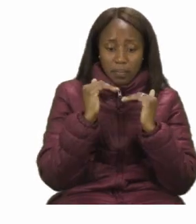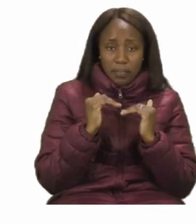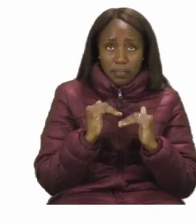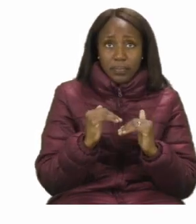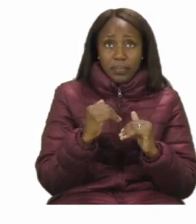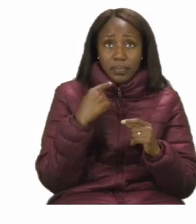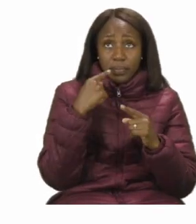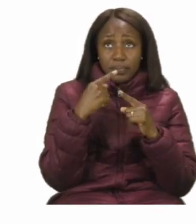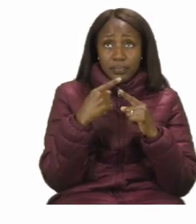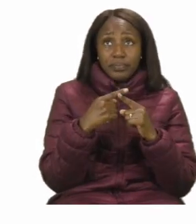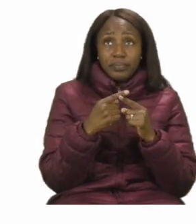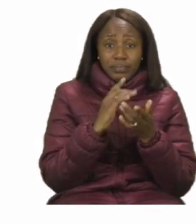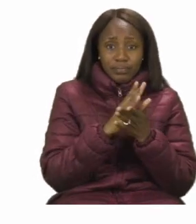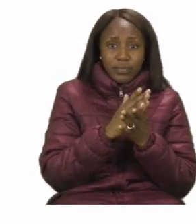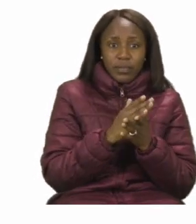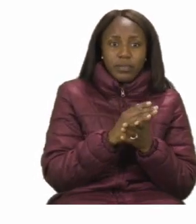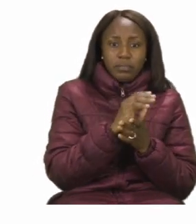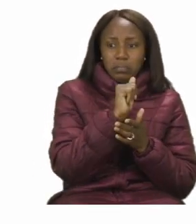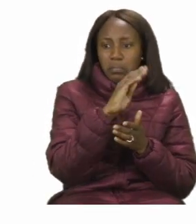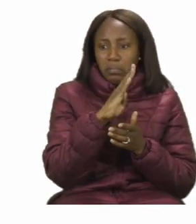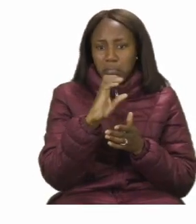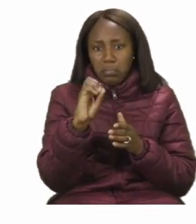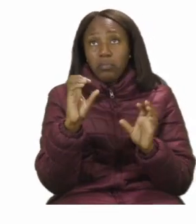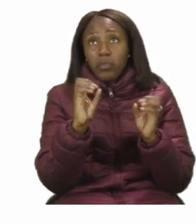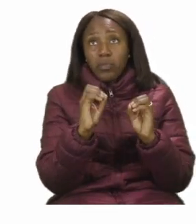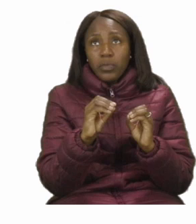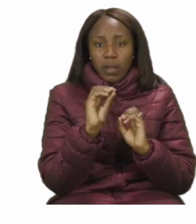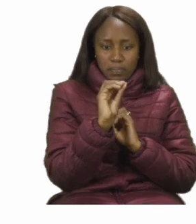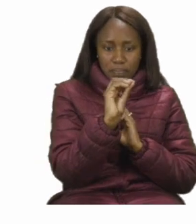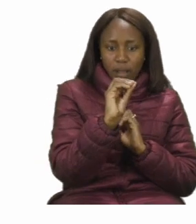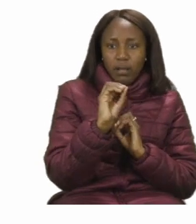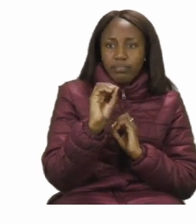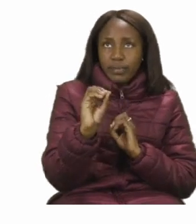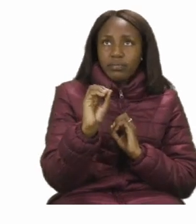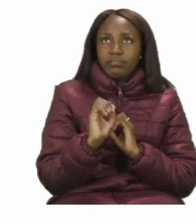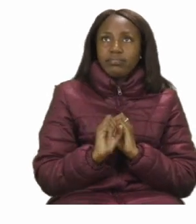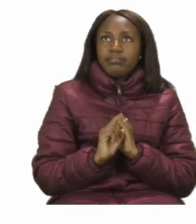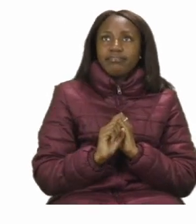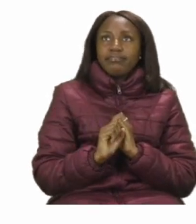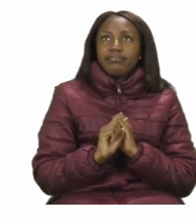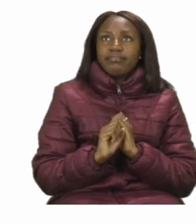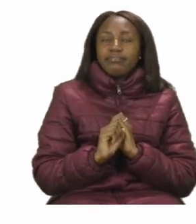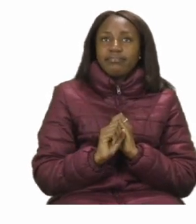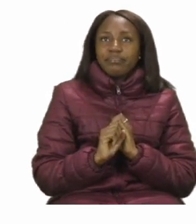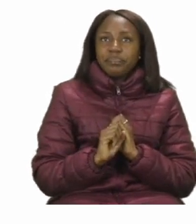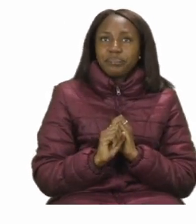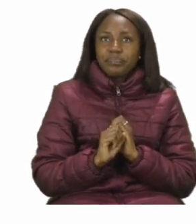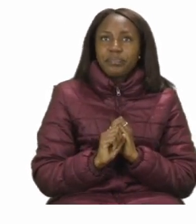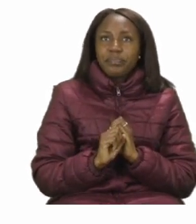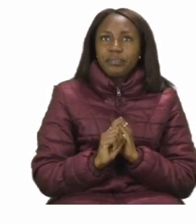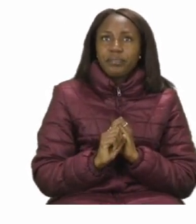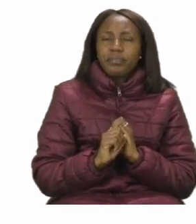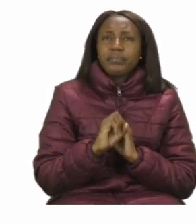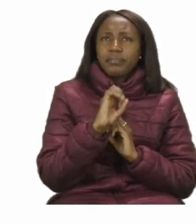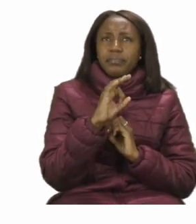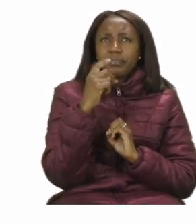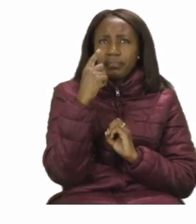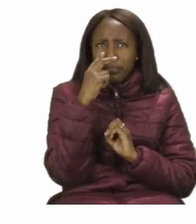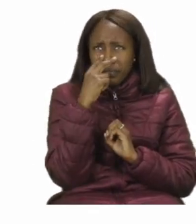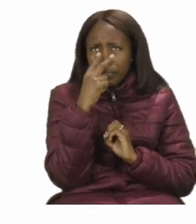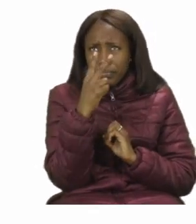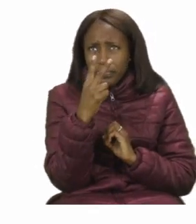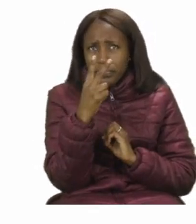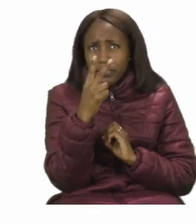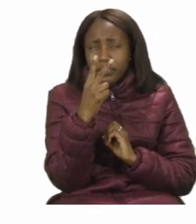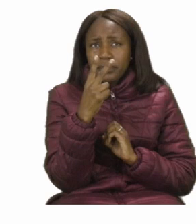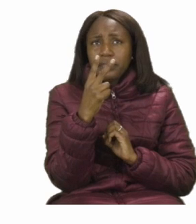says that you have to fill in the missing letters. Now, if you look carefully, grade 3s, you